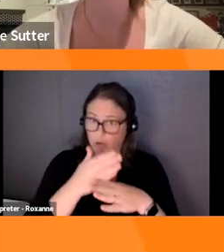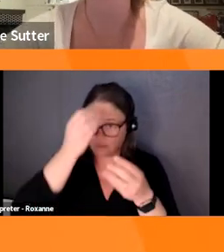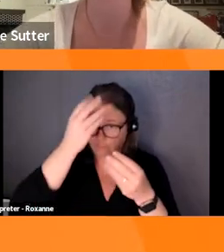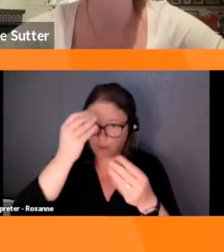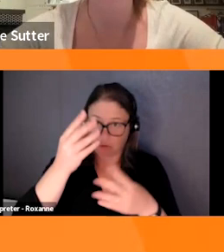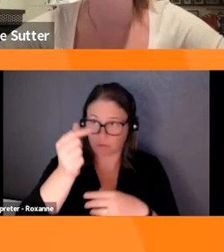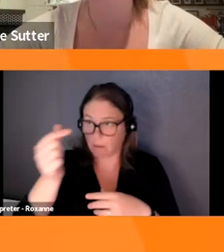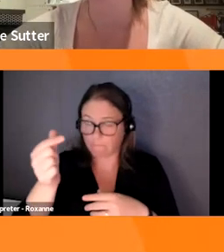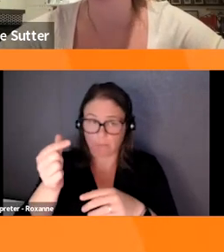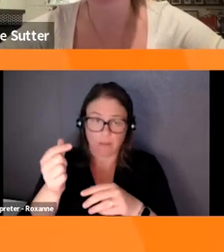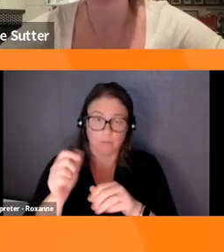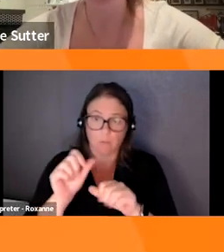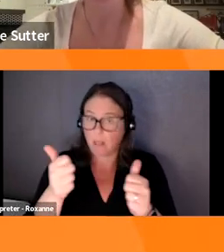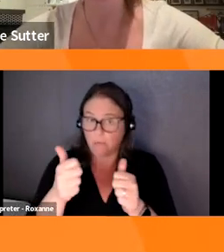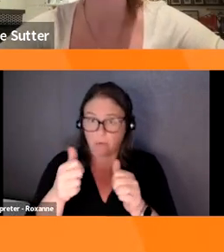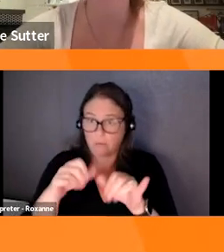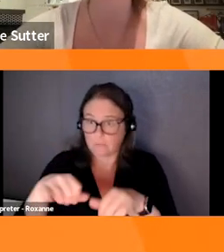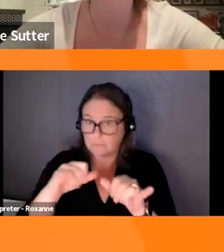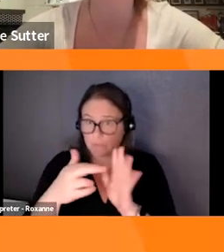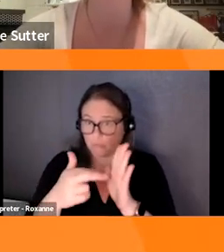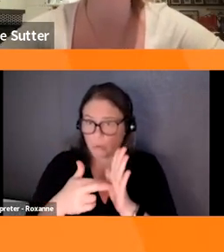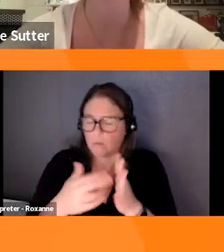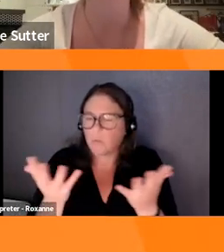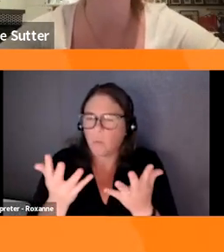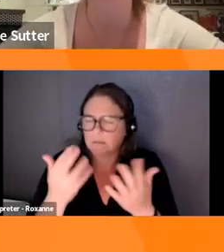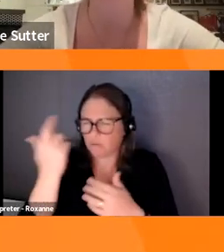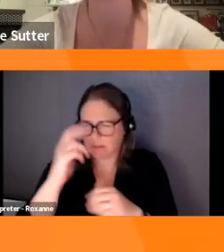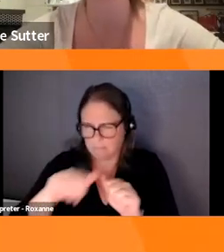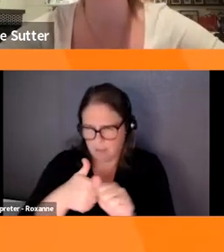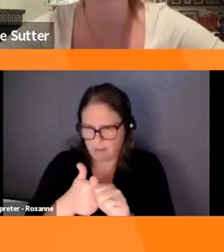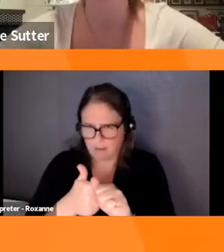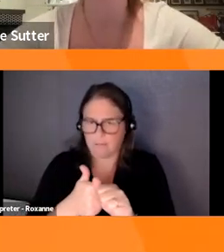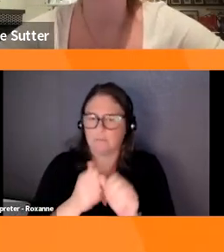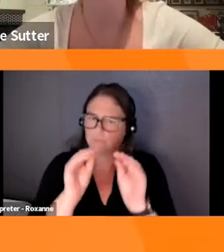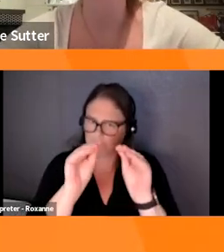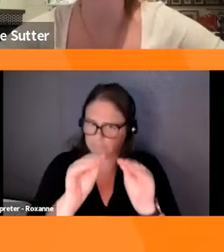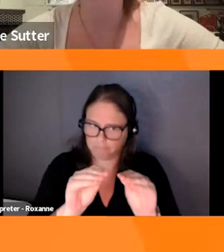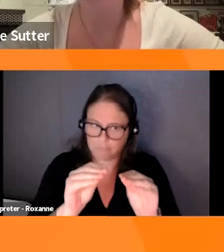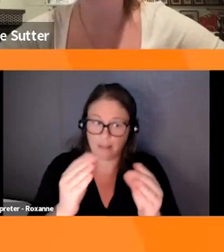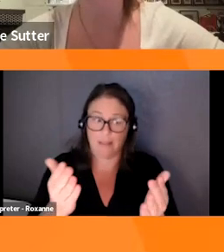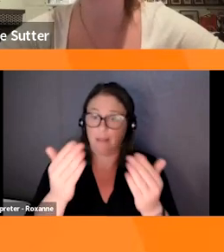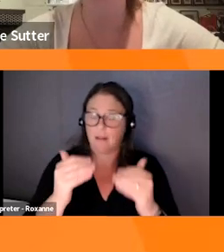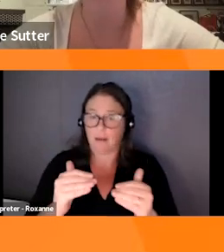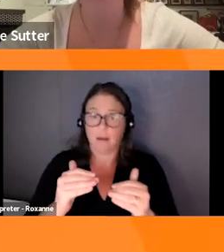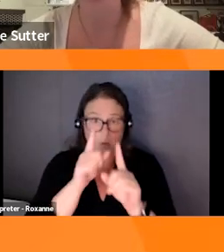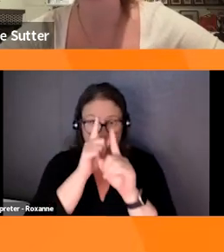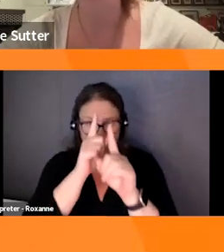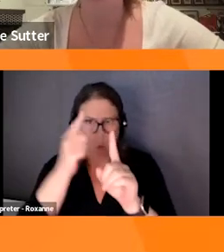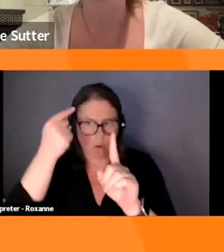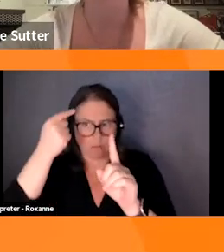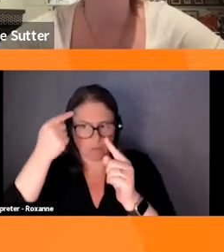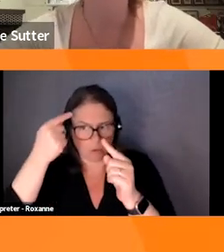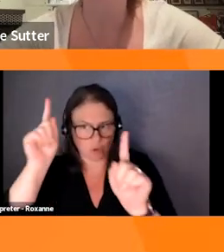you are wanting to help towards? Next is, what are you hoping to achieve? So what are you trying to measure and